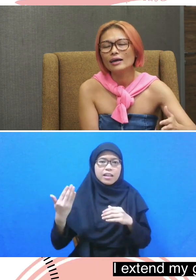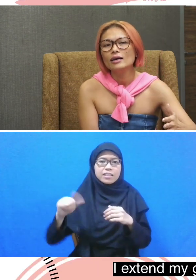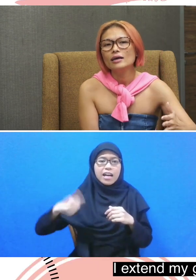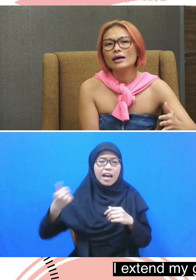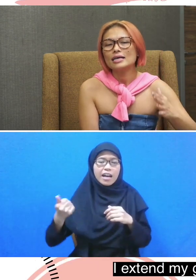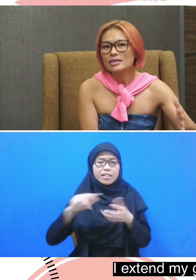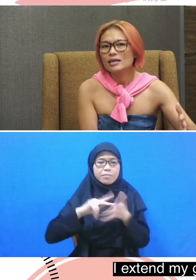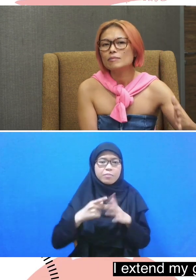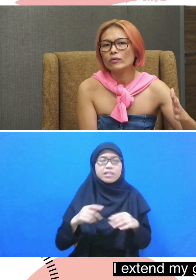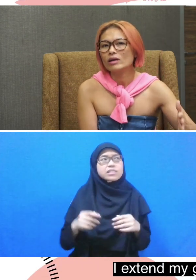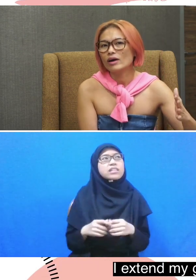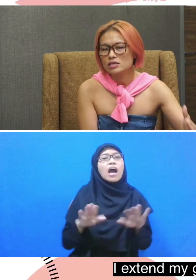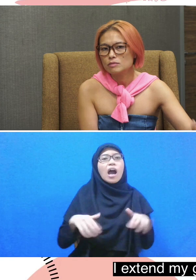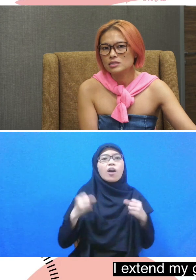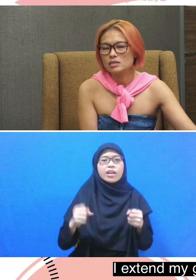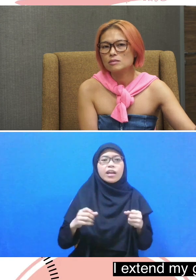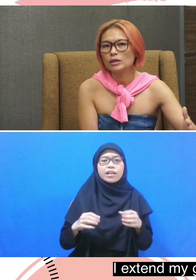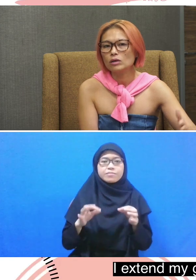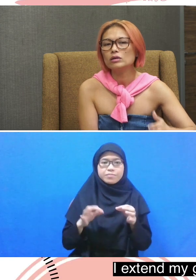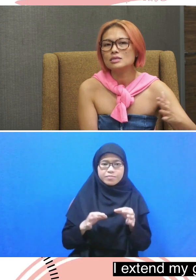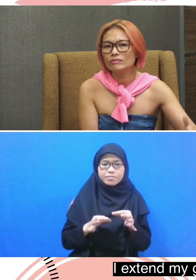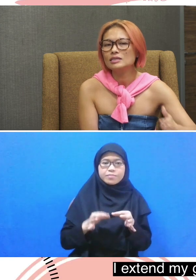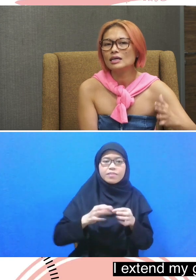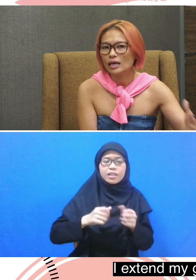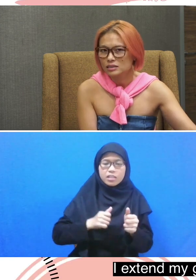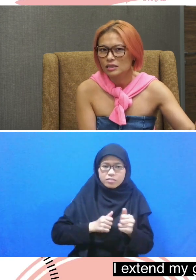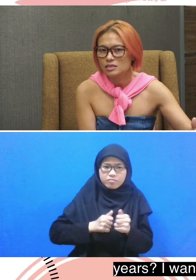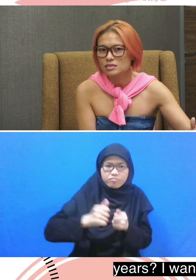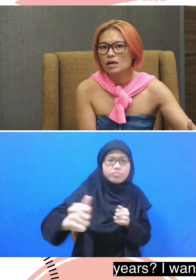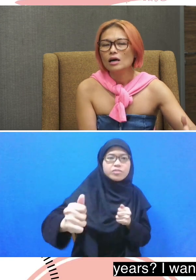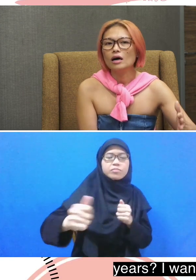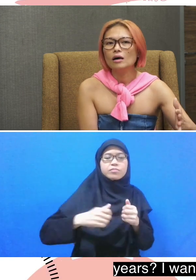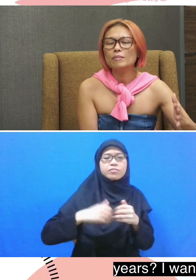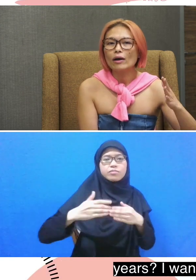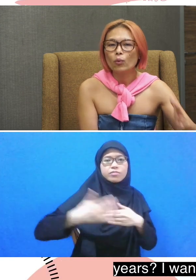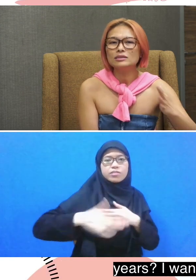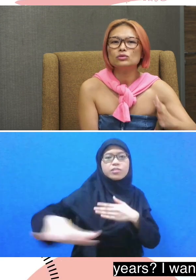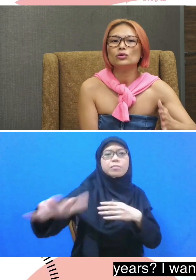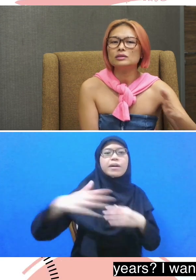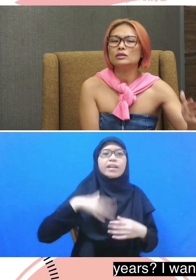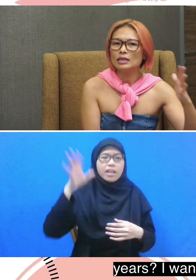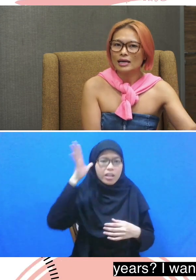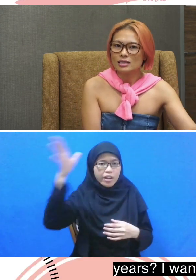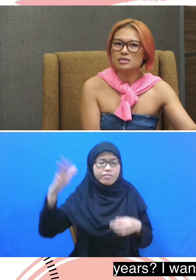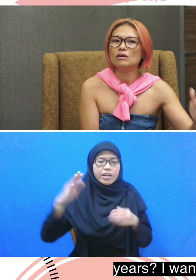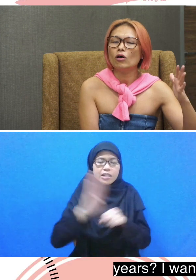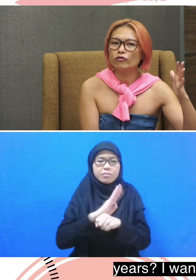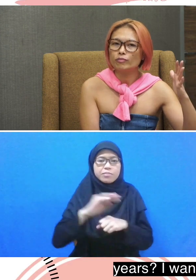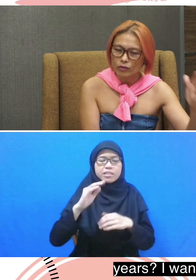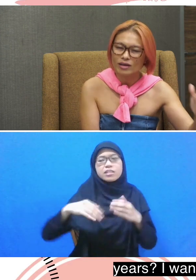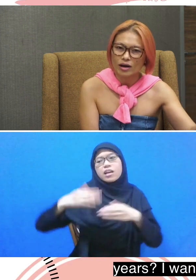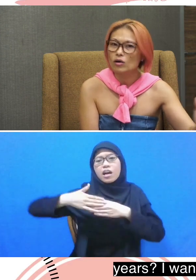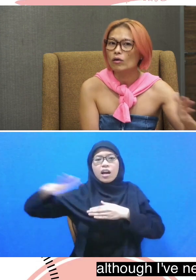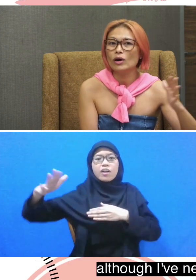I extend my grandfather's business beyond the 70 and 80 years? I wanted to continue the legacy of